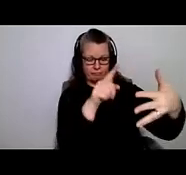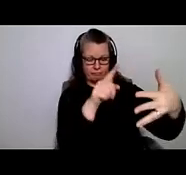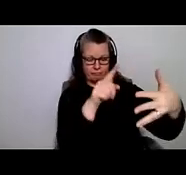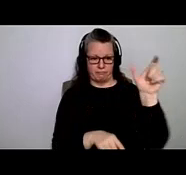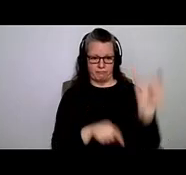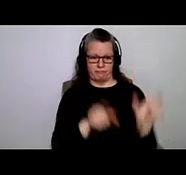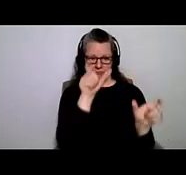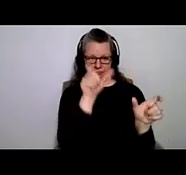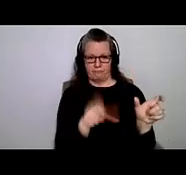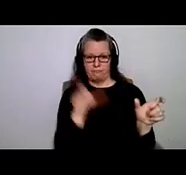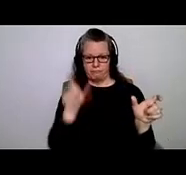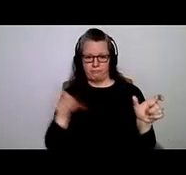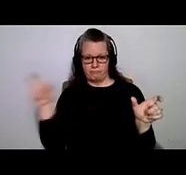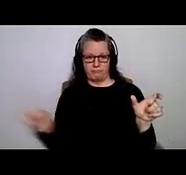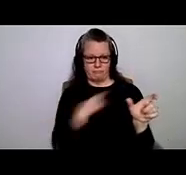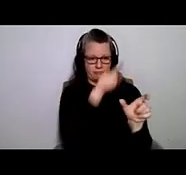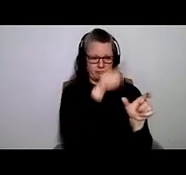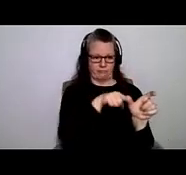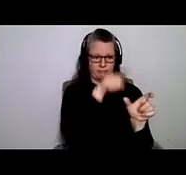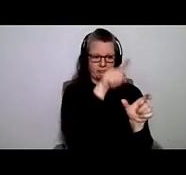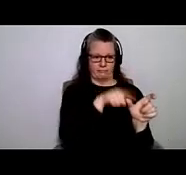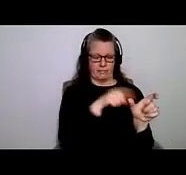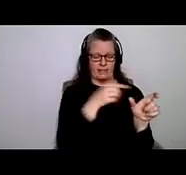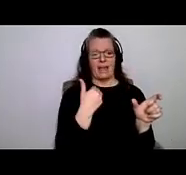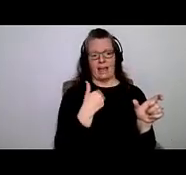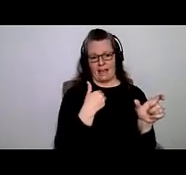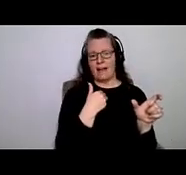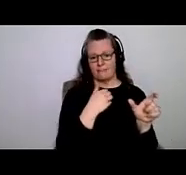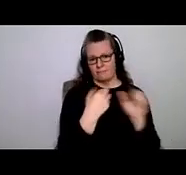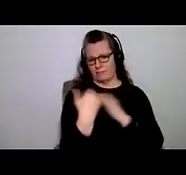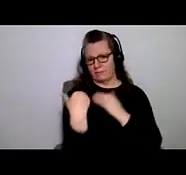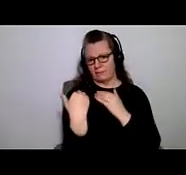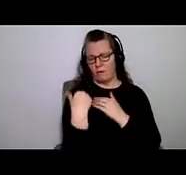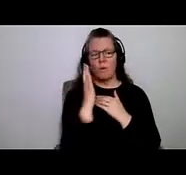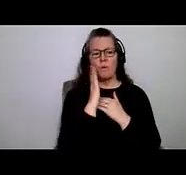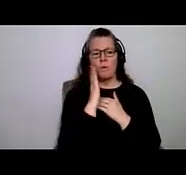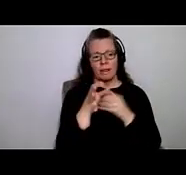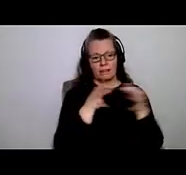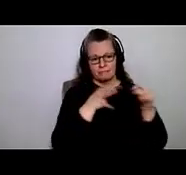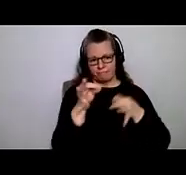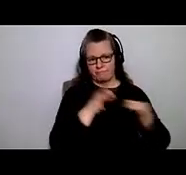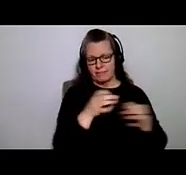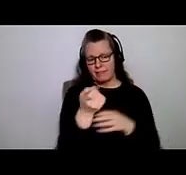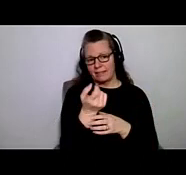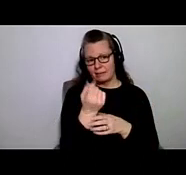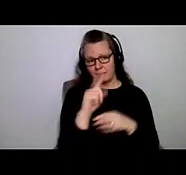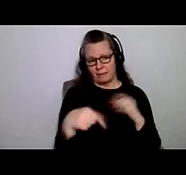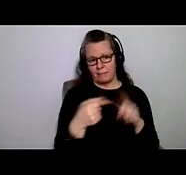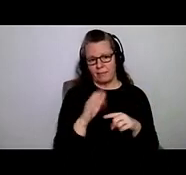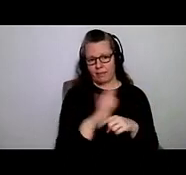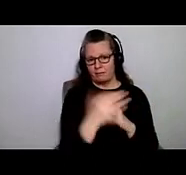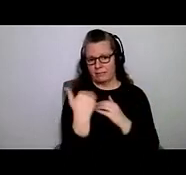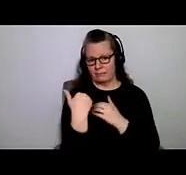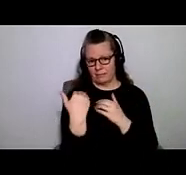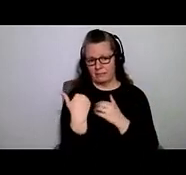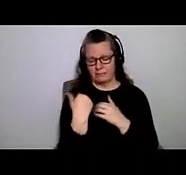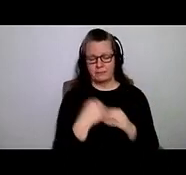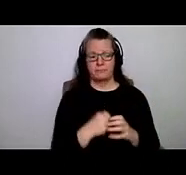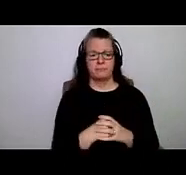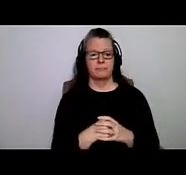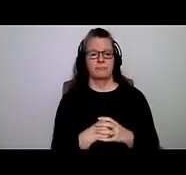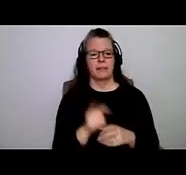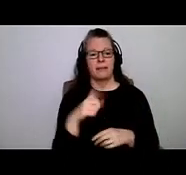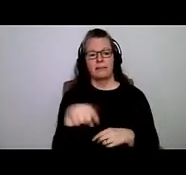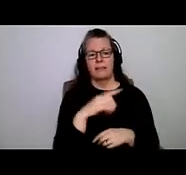And they have a number of duties, and we'll dive into the weeds a little bit on what they do in some of the areas. So they have the